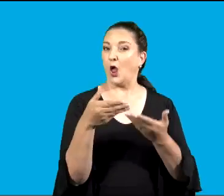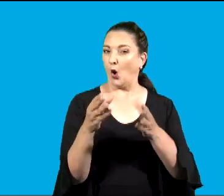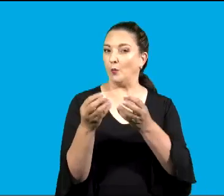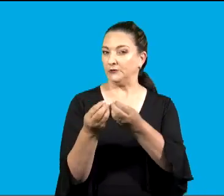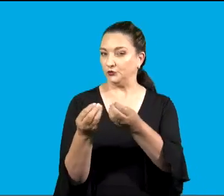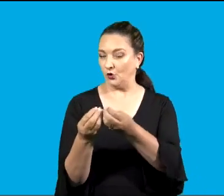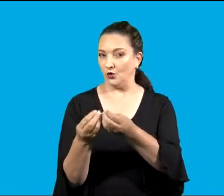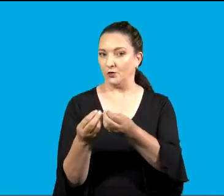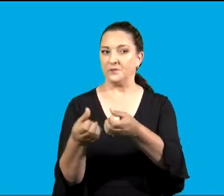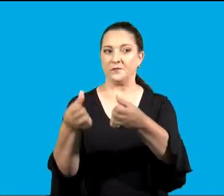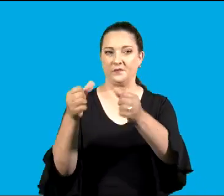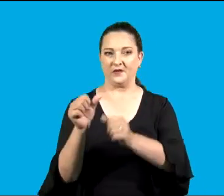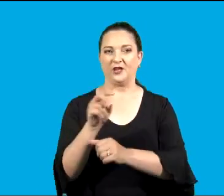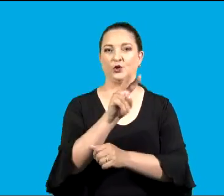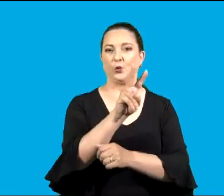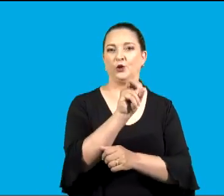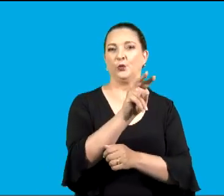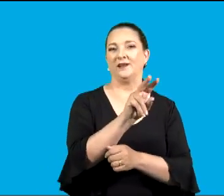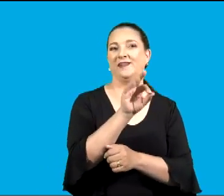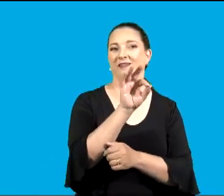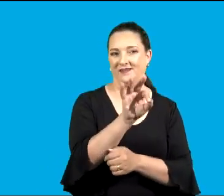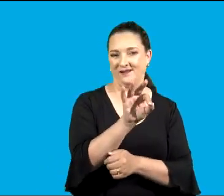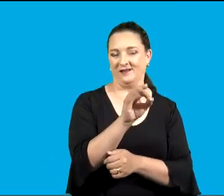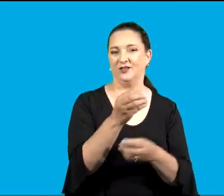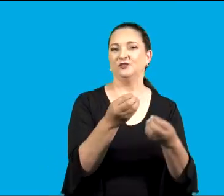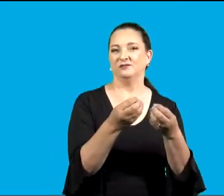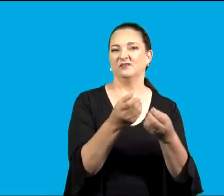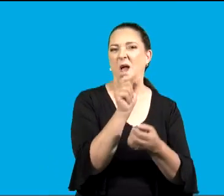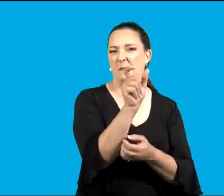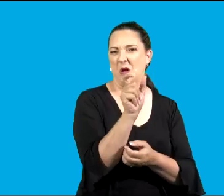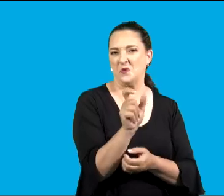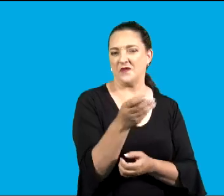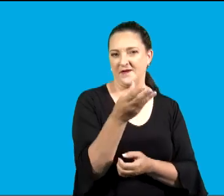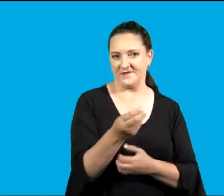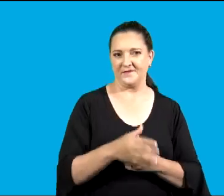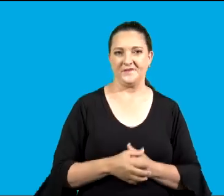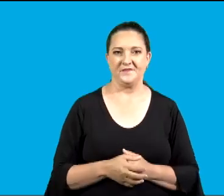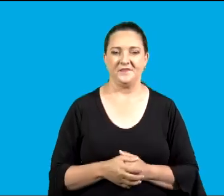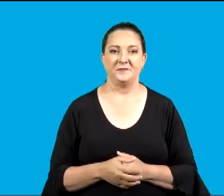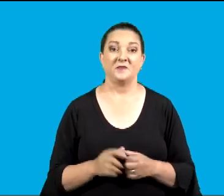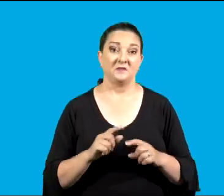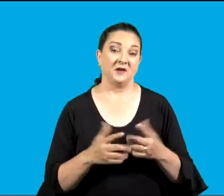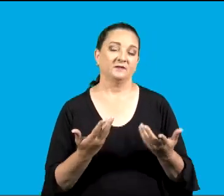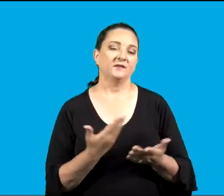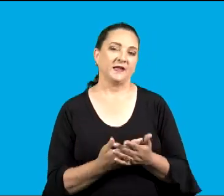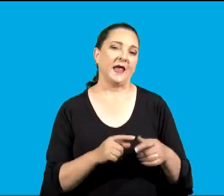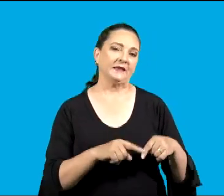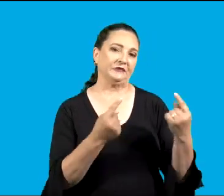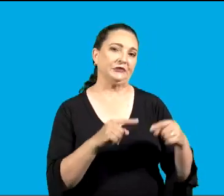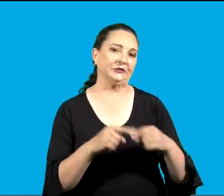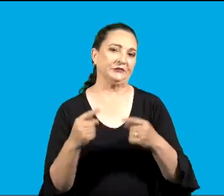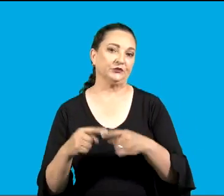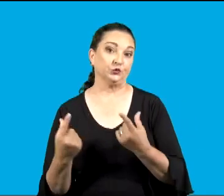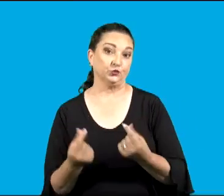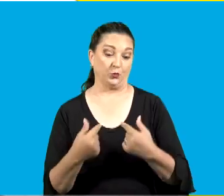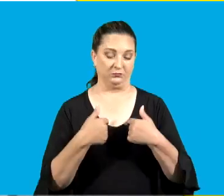here, and I also have amounts from 2023. Okay, so I know there are several ways in which one would have done this, but